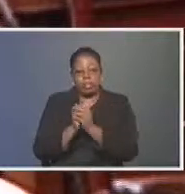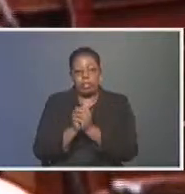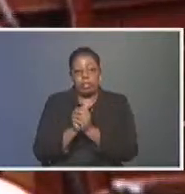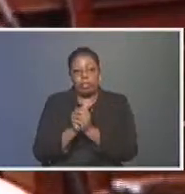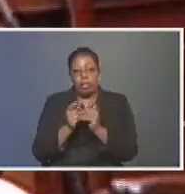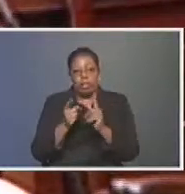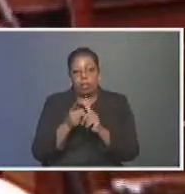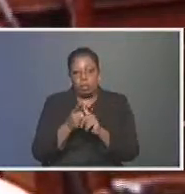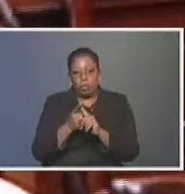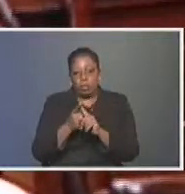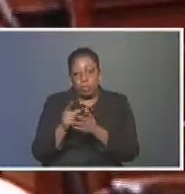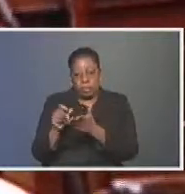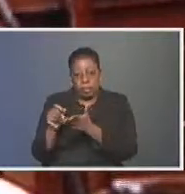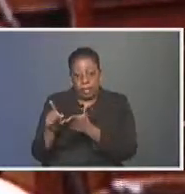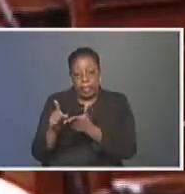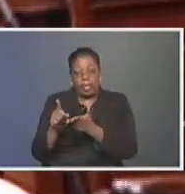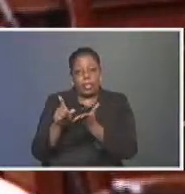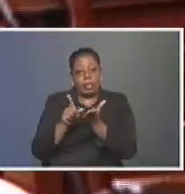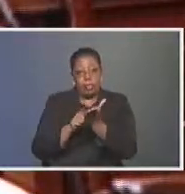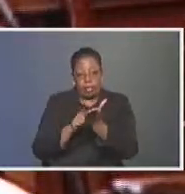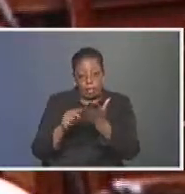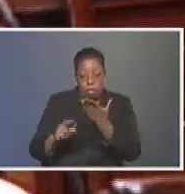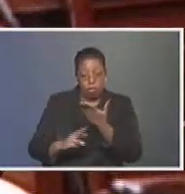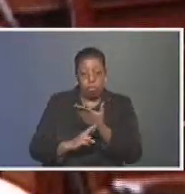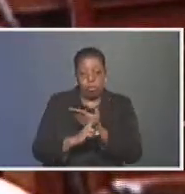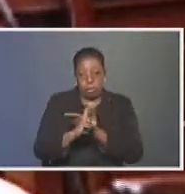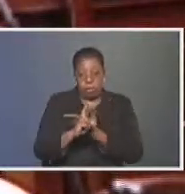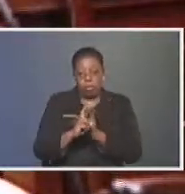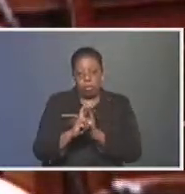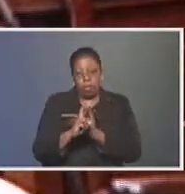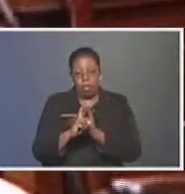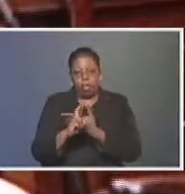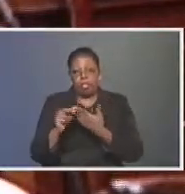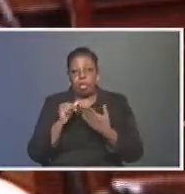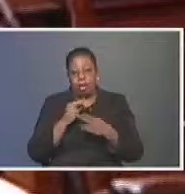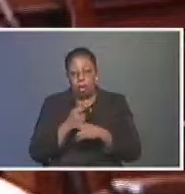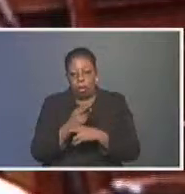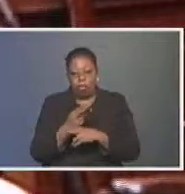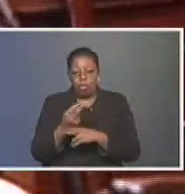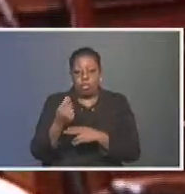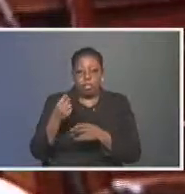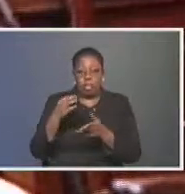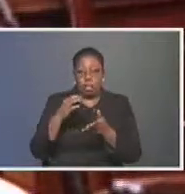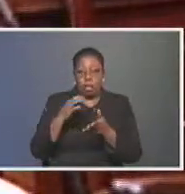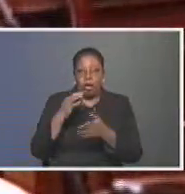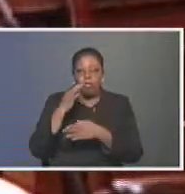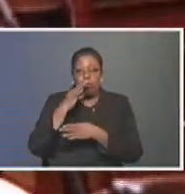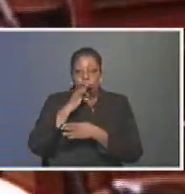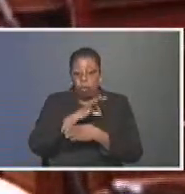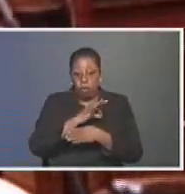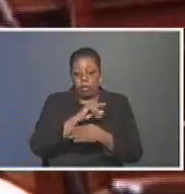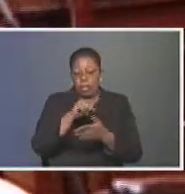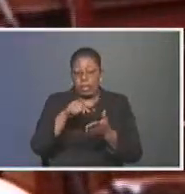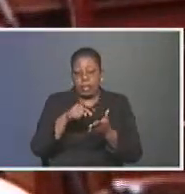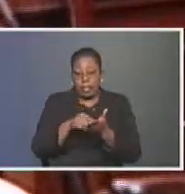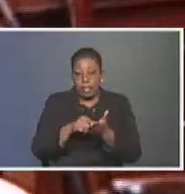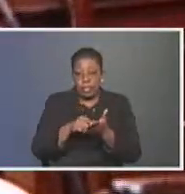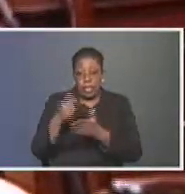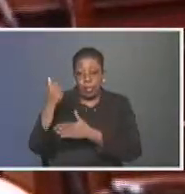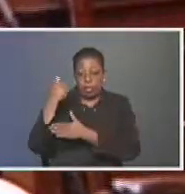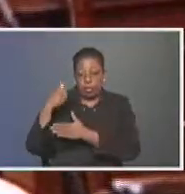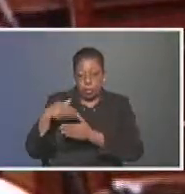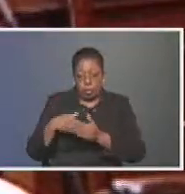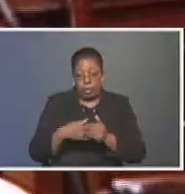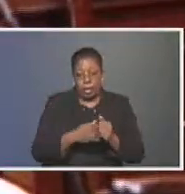to carry the message that the risk of default is non-existent, and this administration is ready to